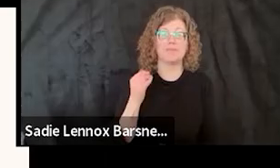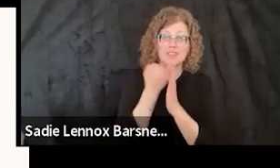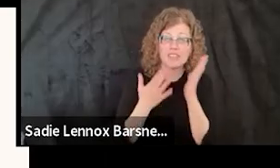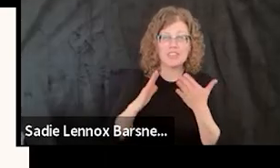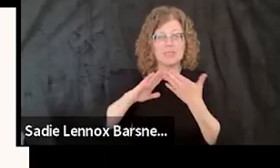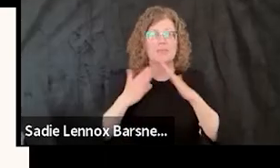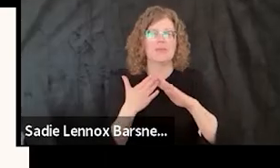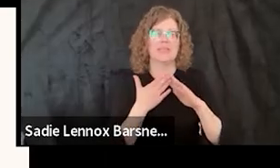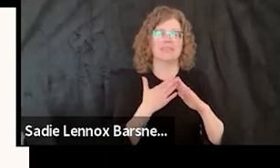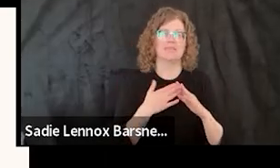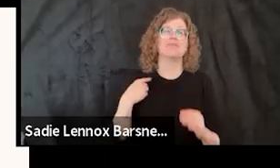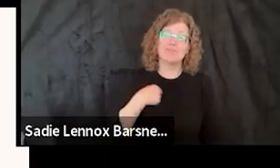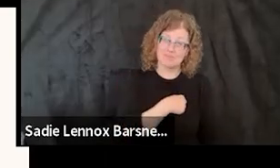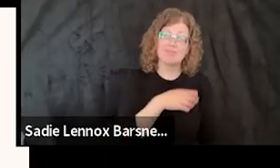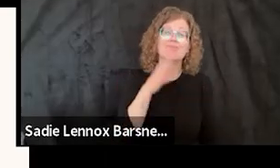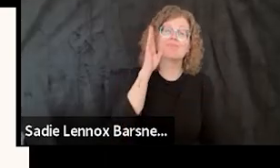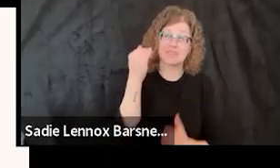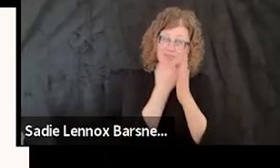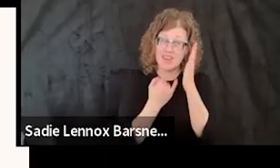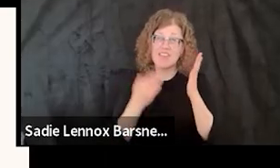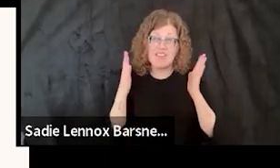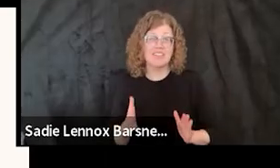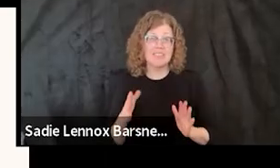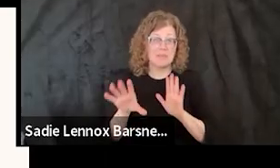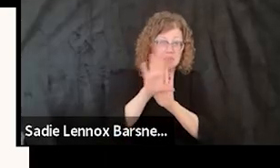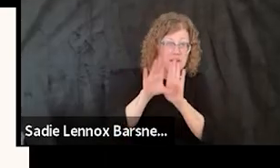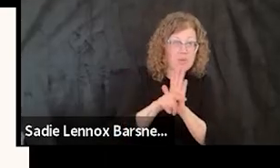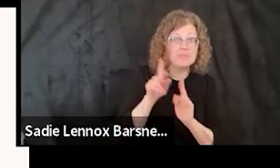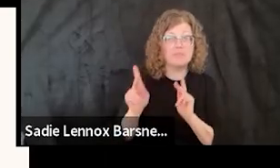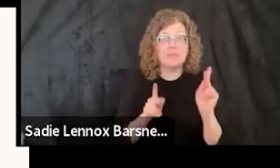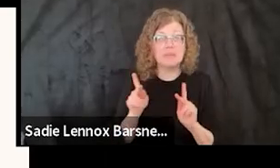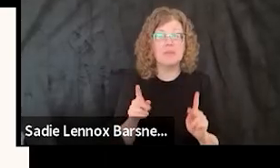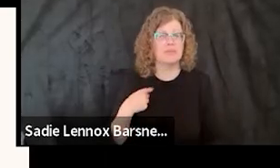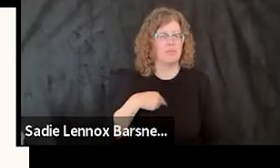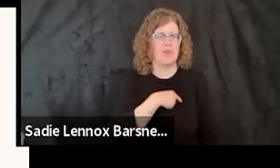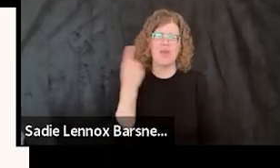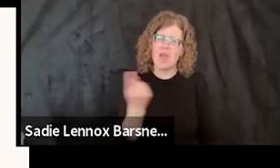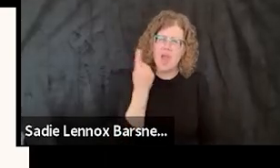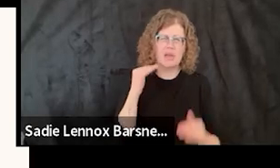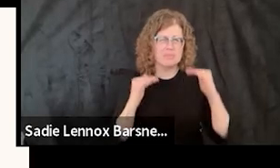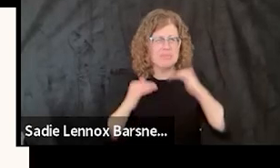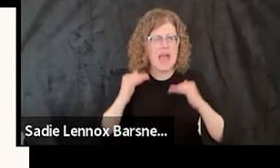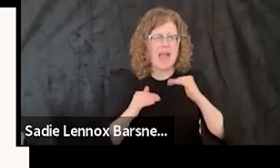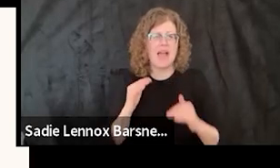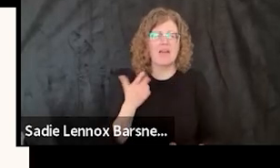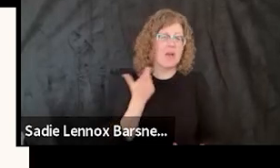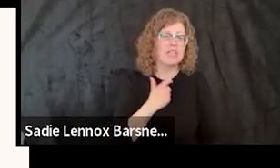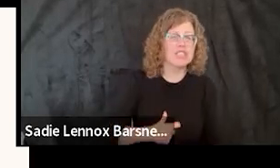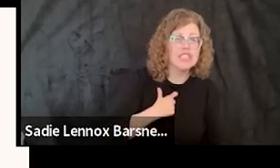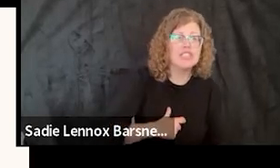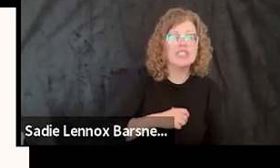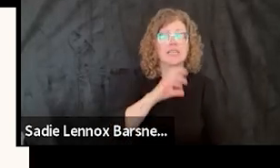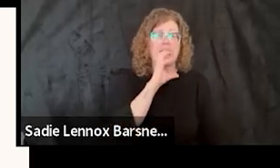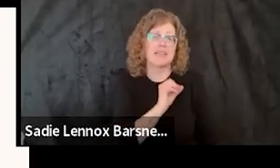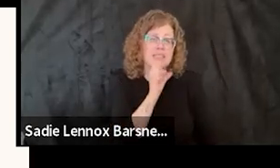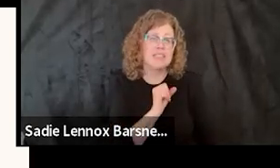not limited to artistic discipline, gender, sexuality, age, religion, beliefs,